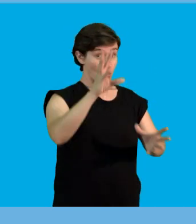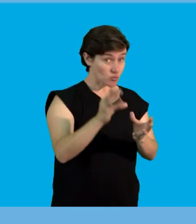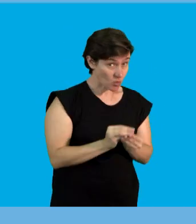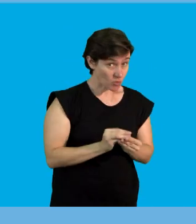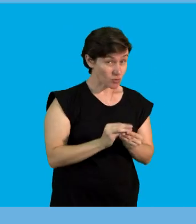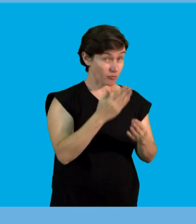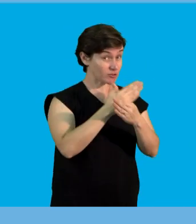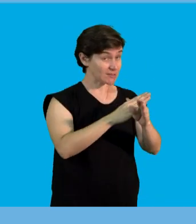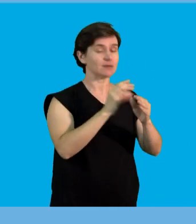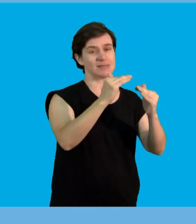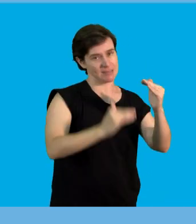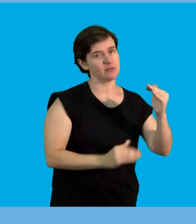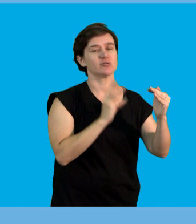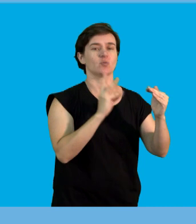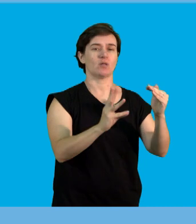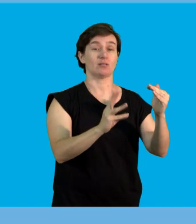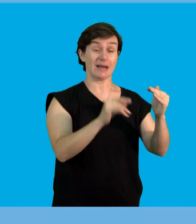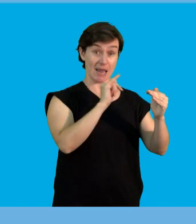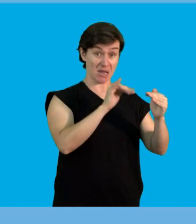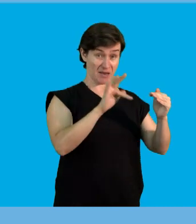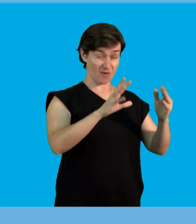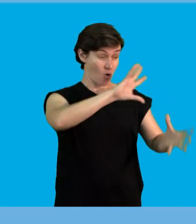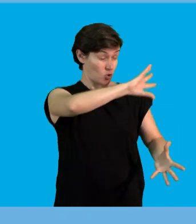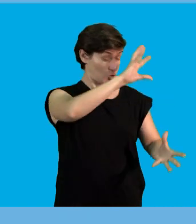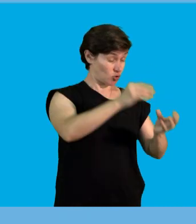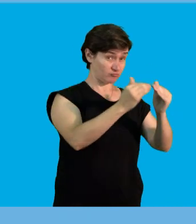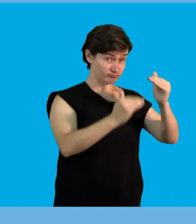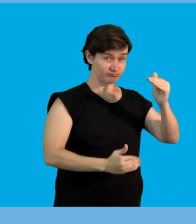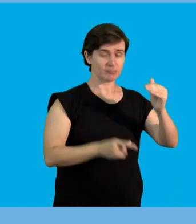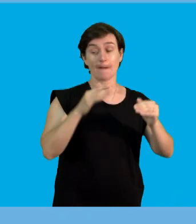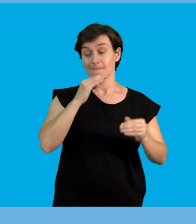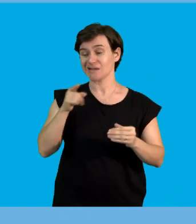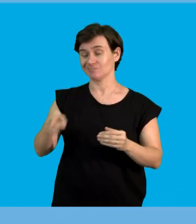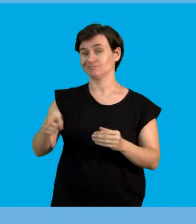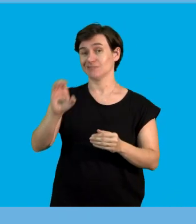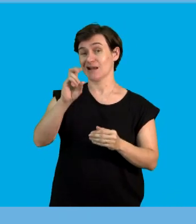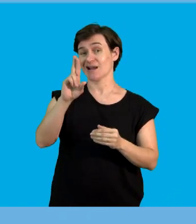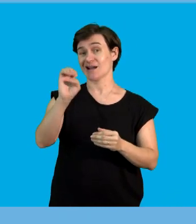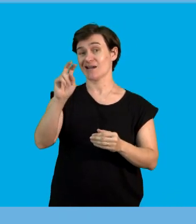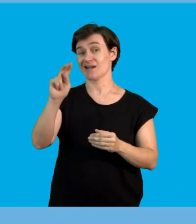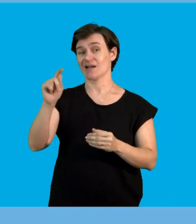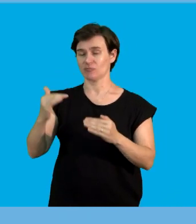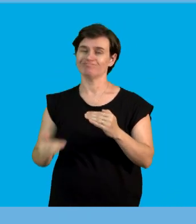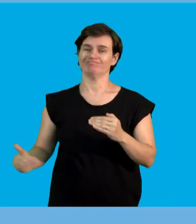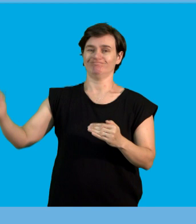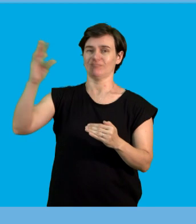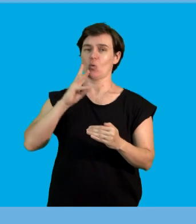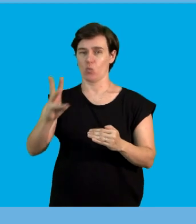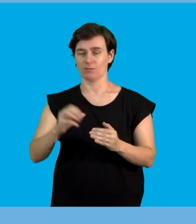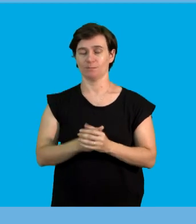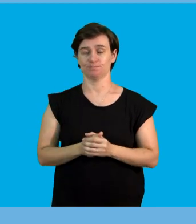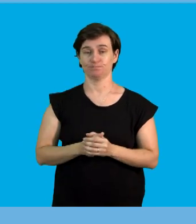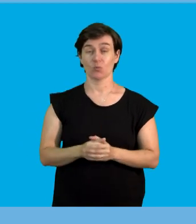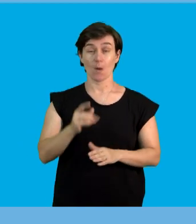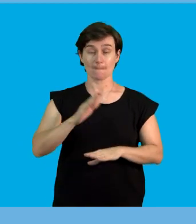total resistance of the circuit decreases, then the current strength is going to increase. So as we add more